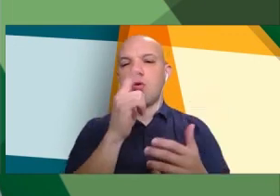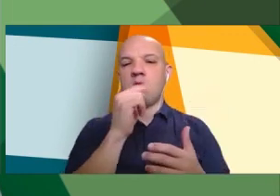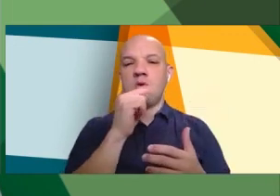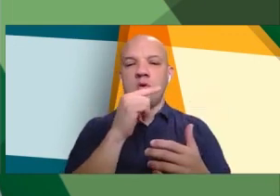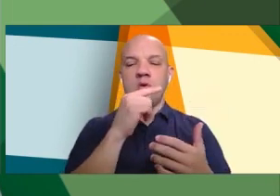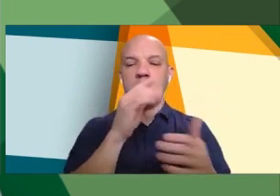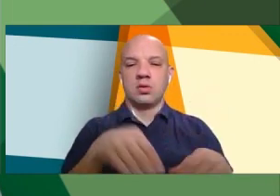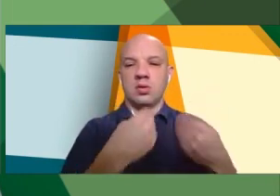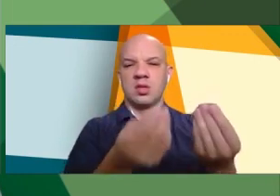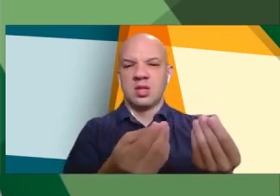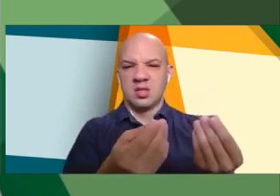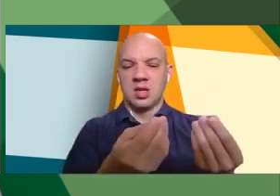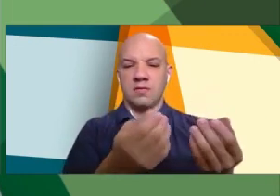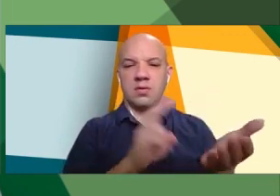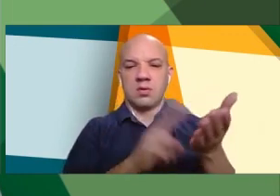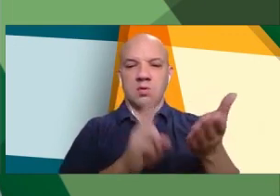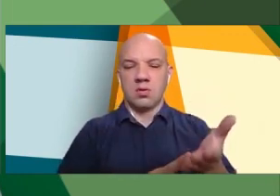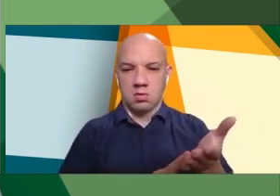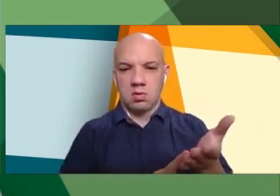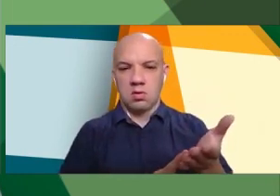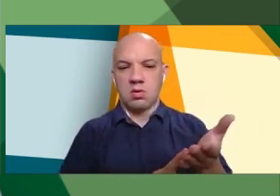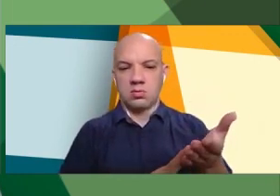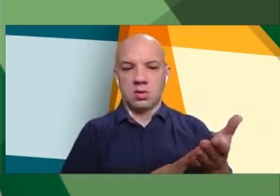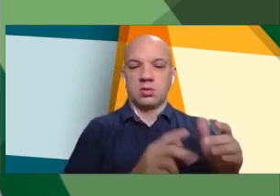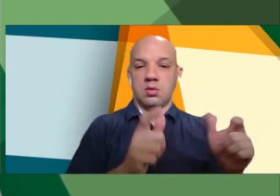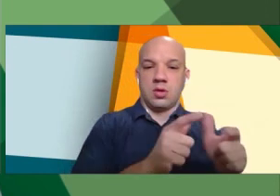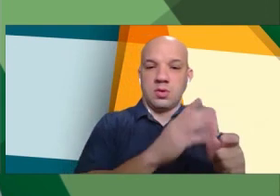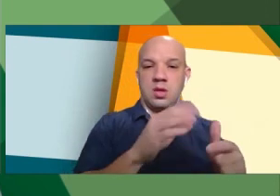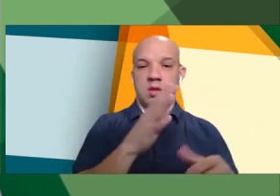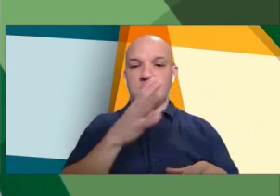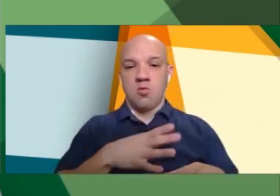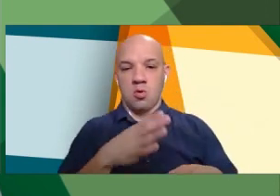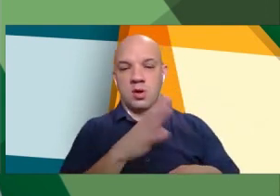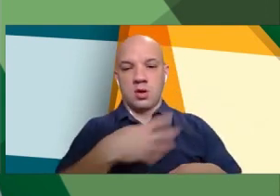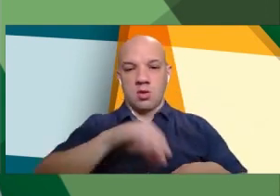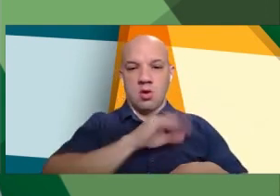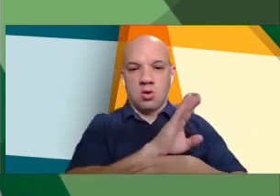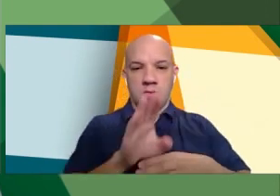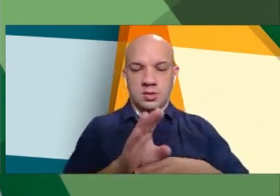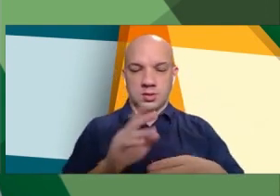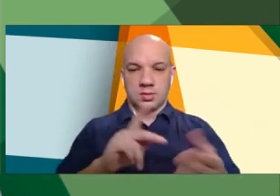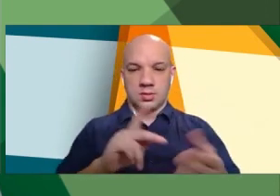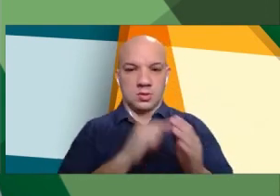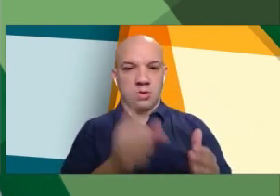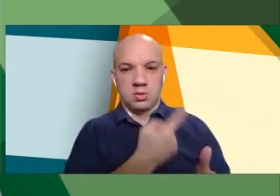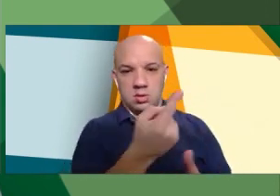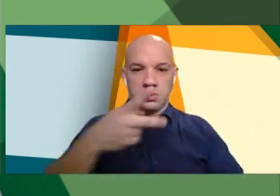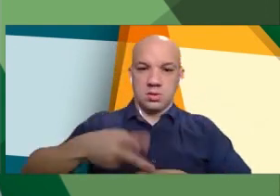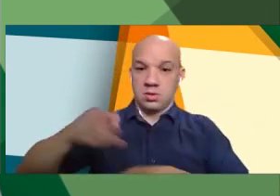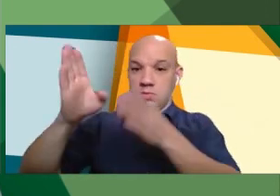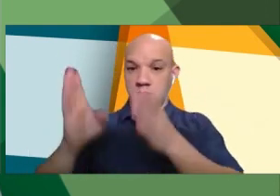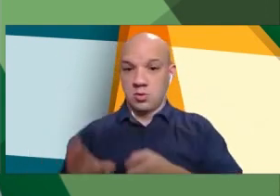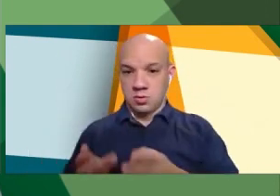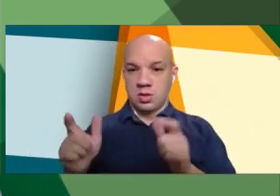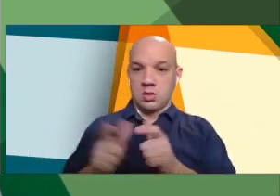locating minority and woman-owned businesses. You are not alone in this. The Puerto Rican Minority Supplier Development